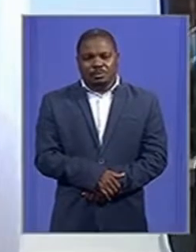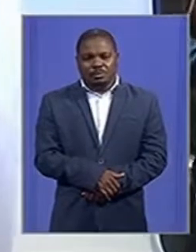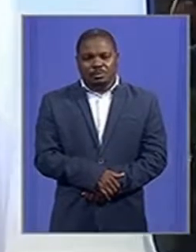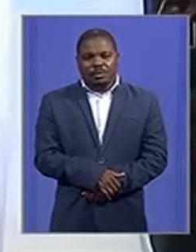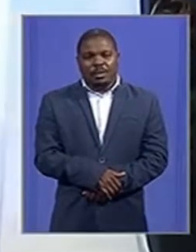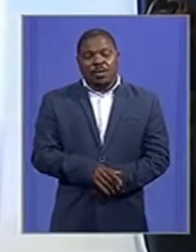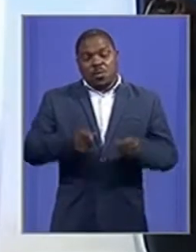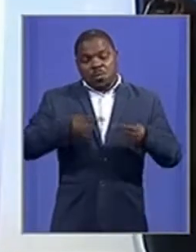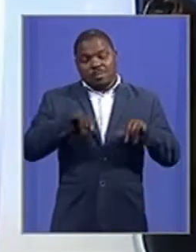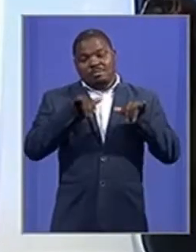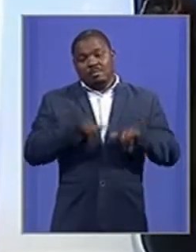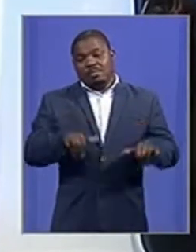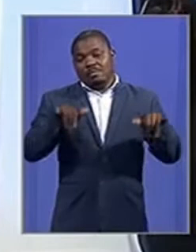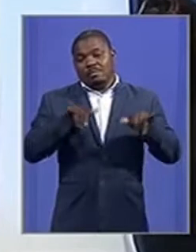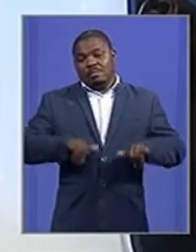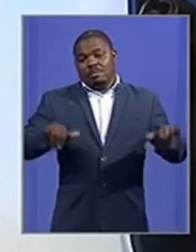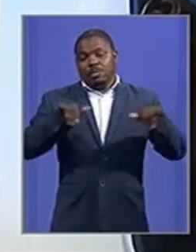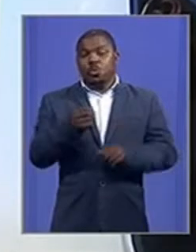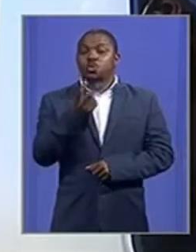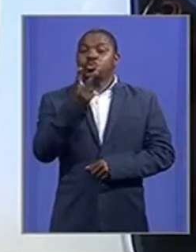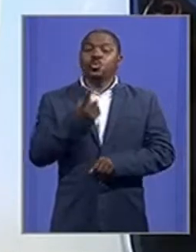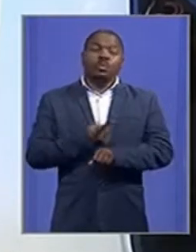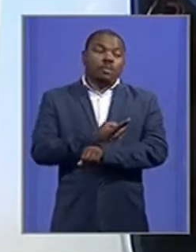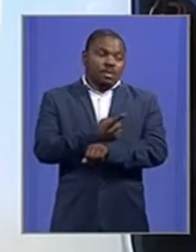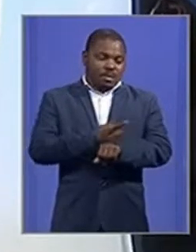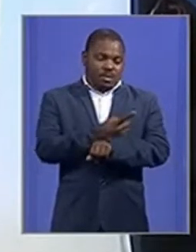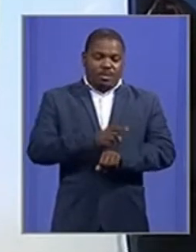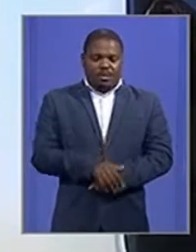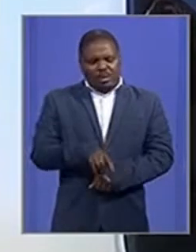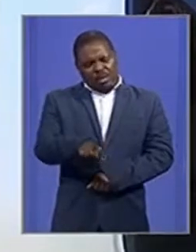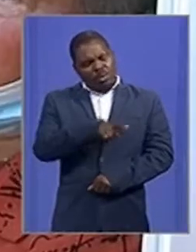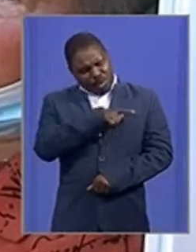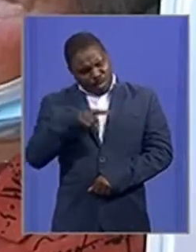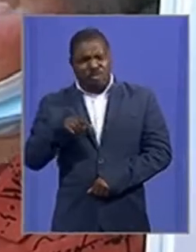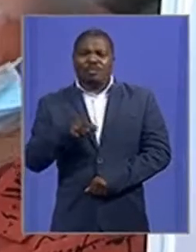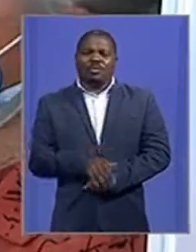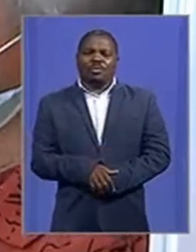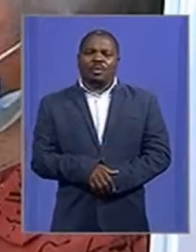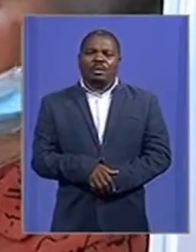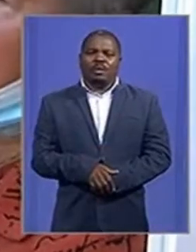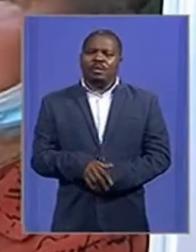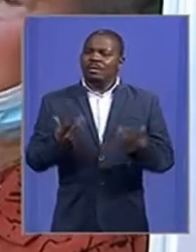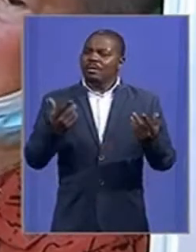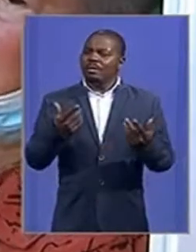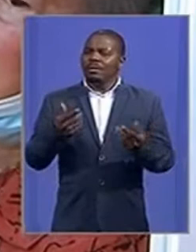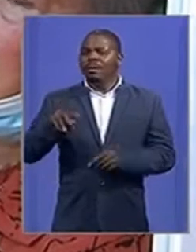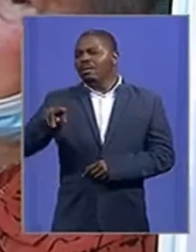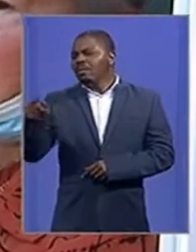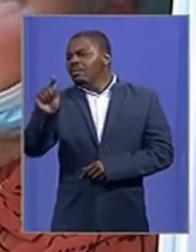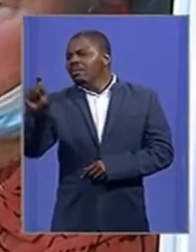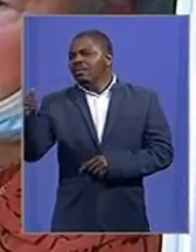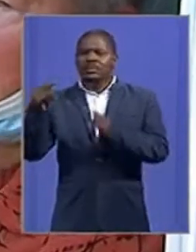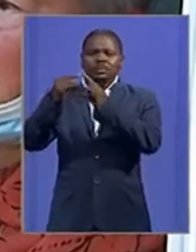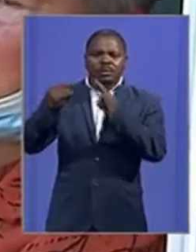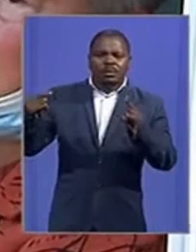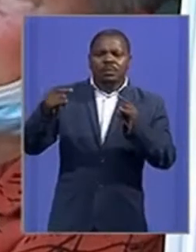We've sitting here for 2 hours already, and that's a little bit long. What about all these other